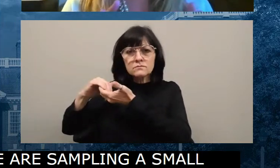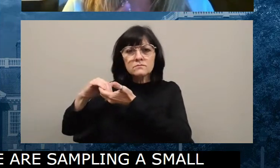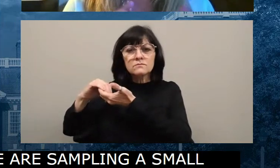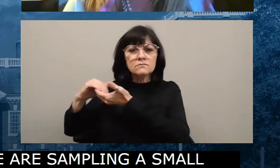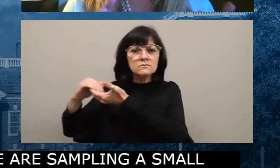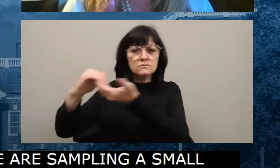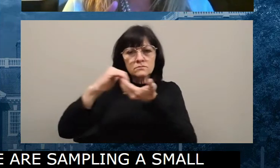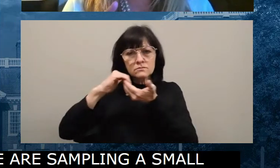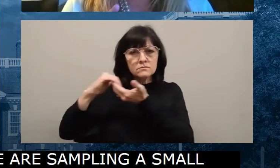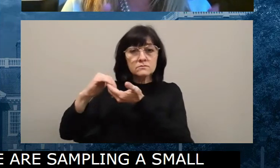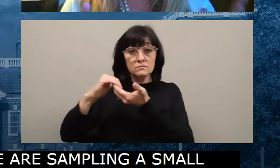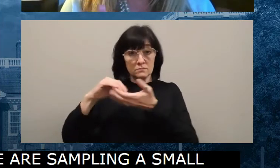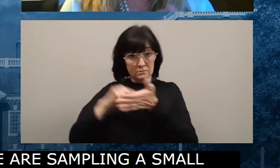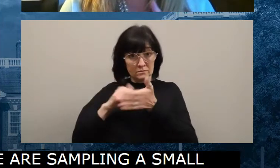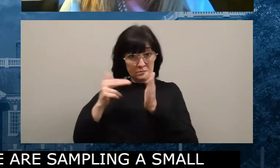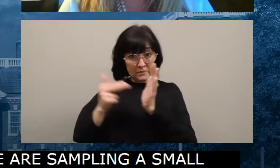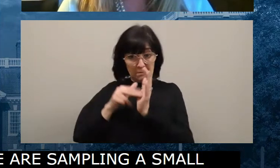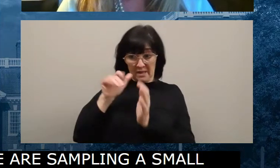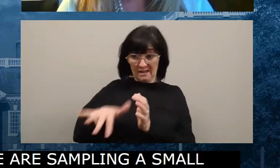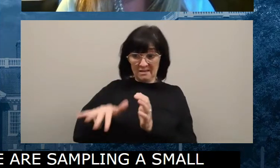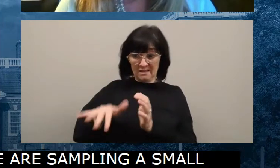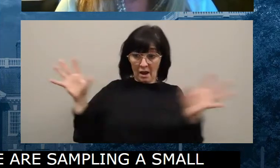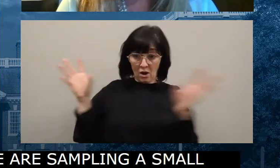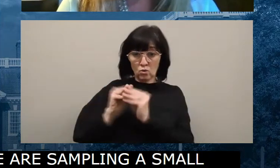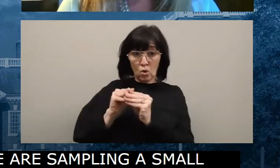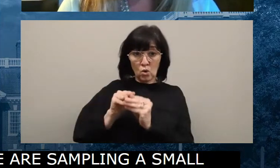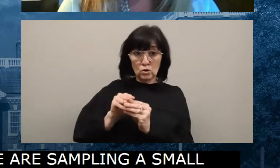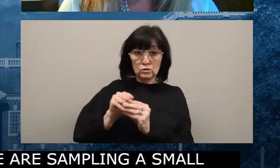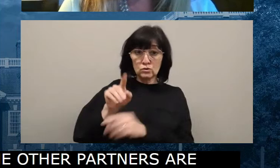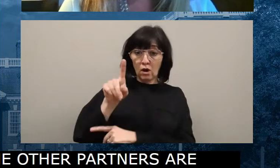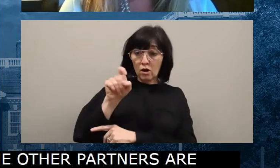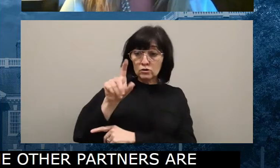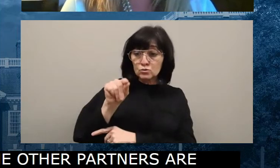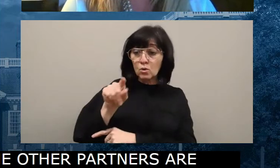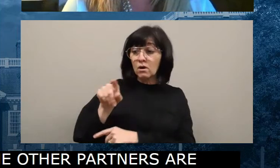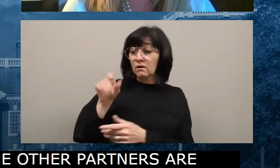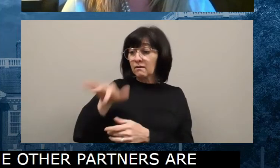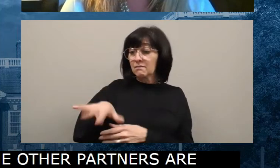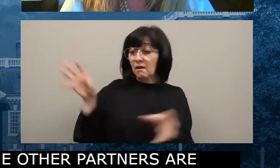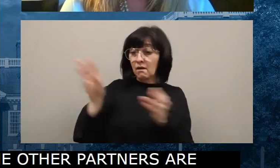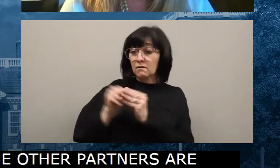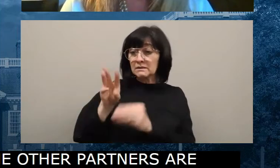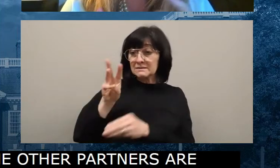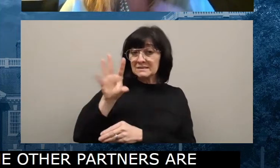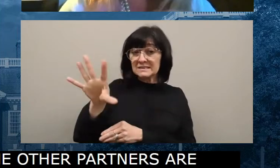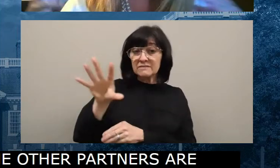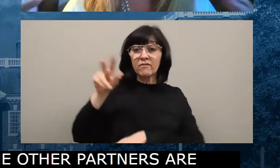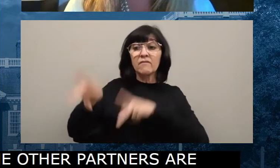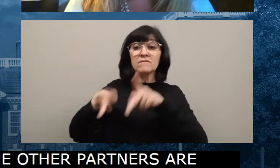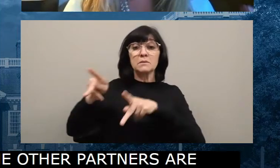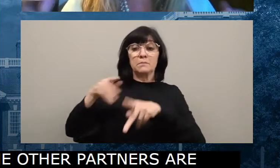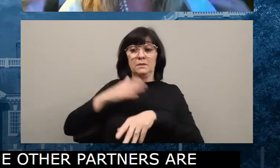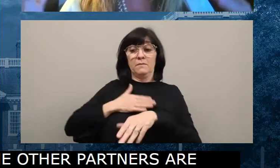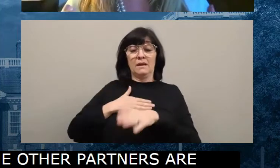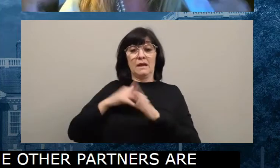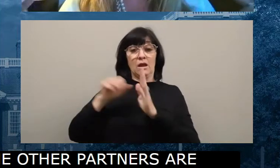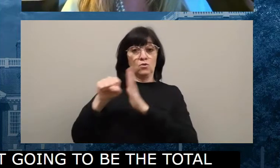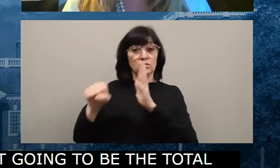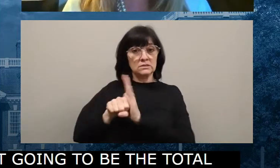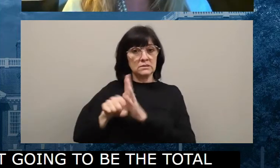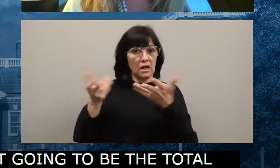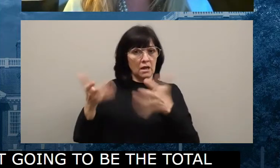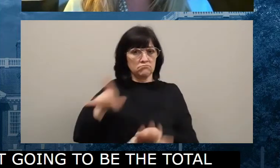total number of variants in our state. What I think is helpful to see is, of